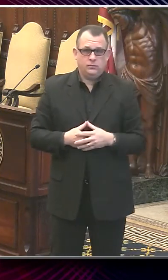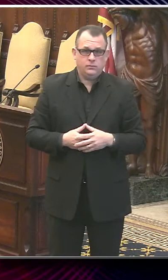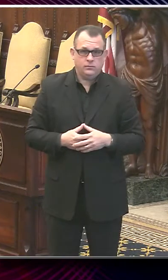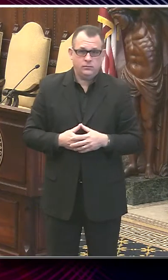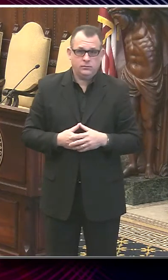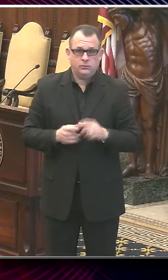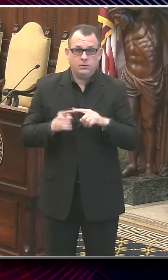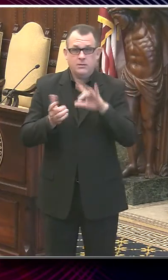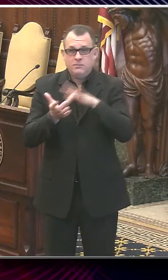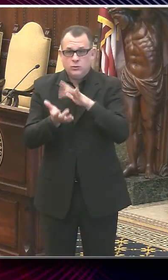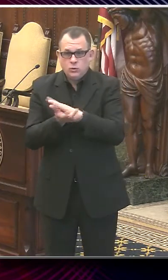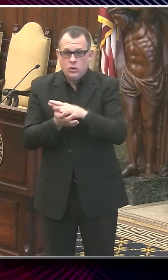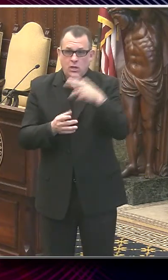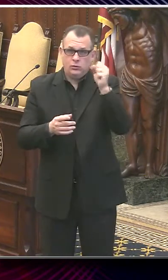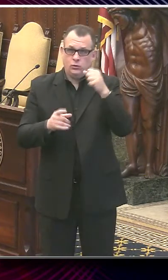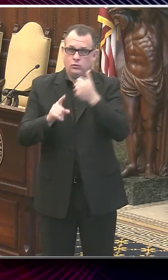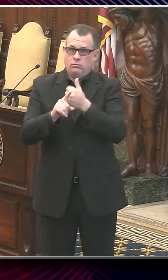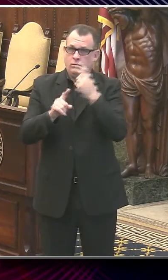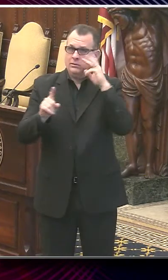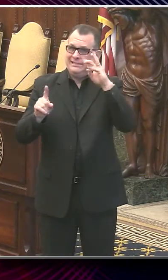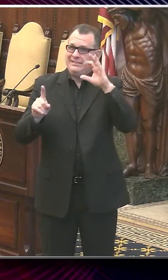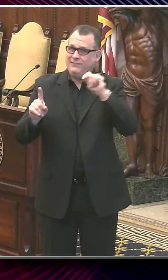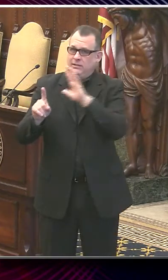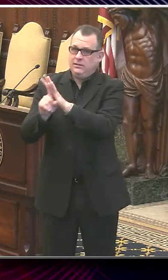level if the community case rates are high, which they are in Philadelphia.